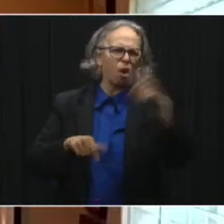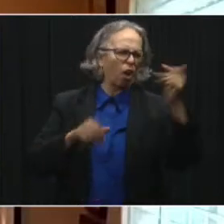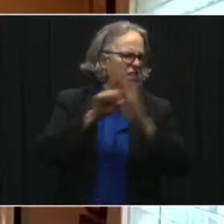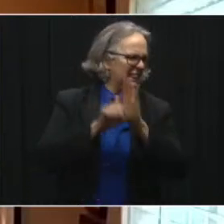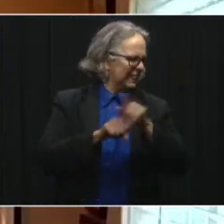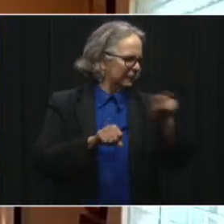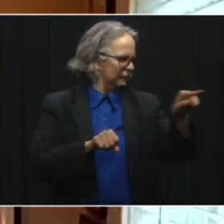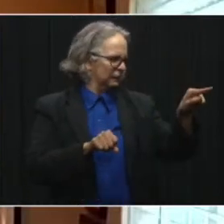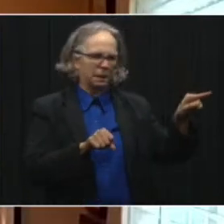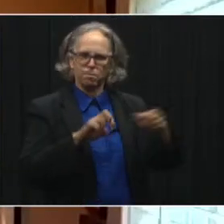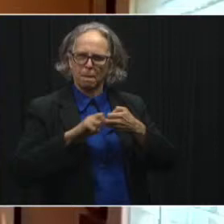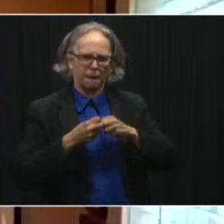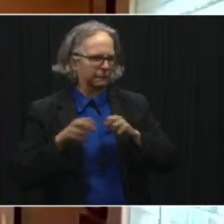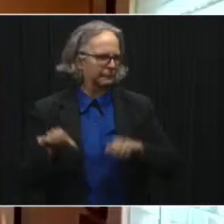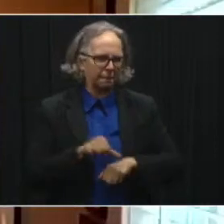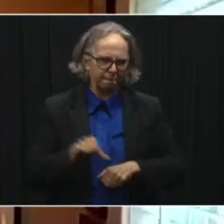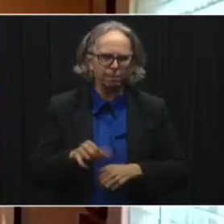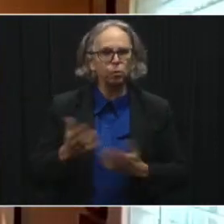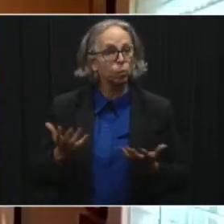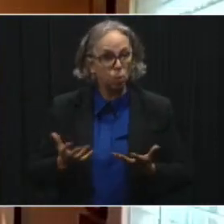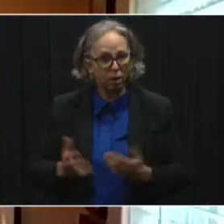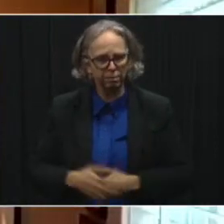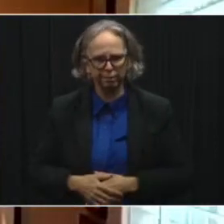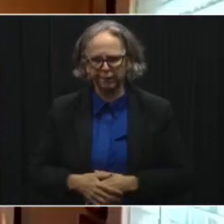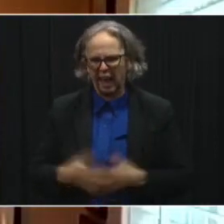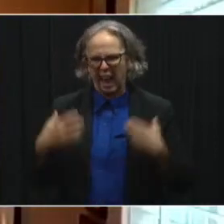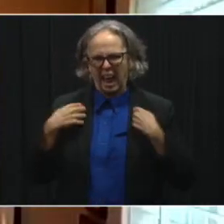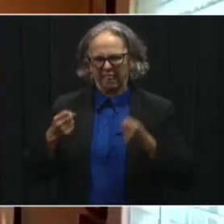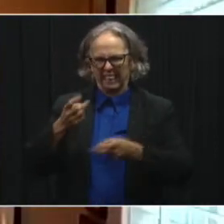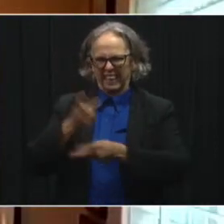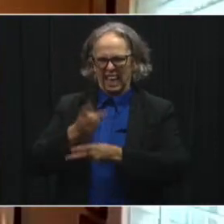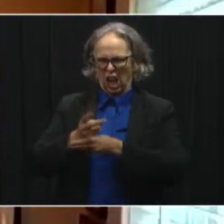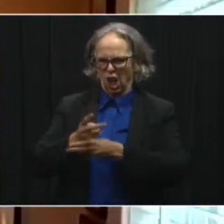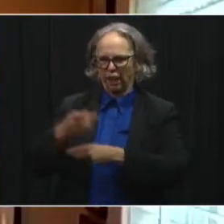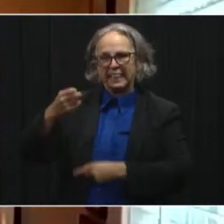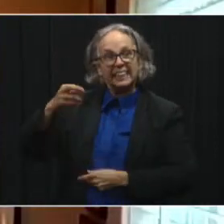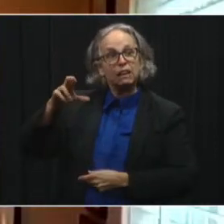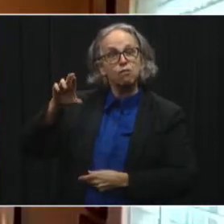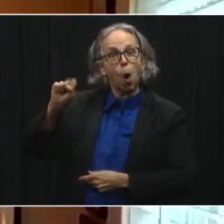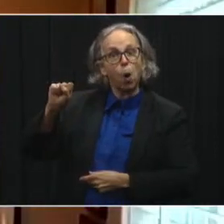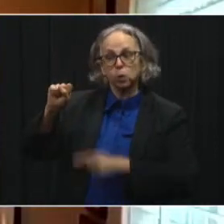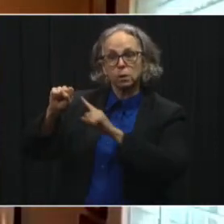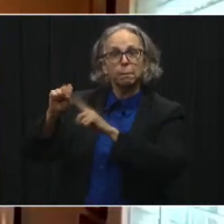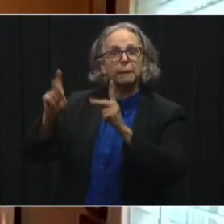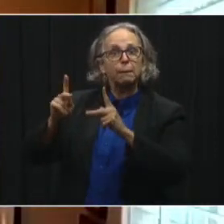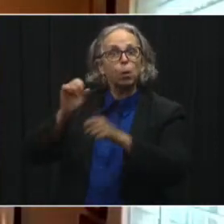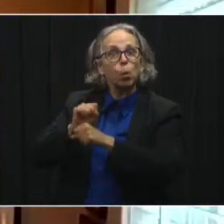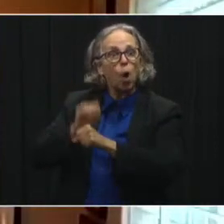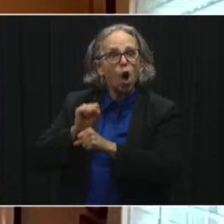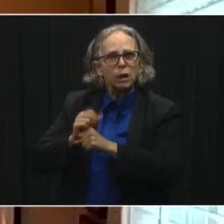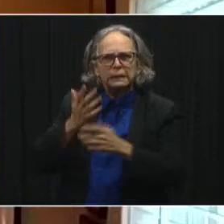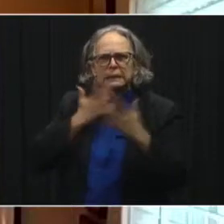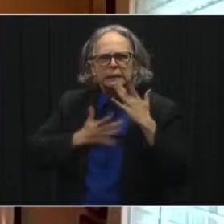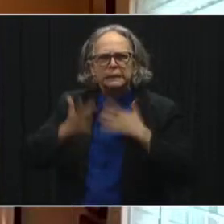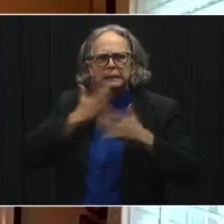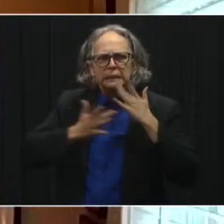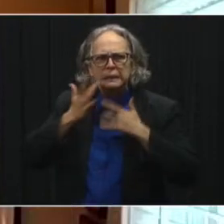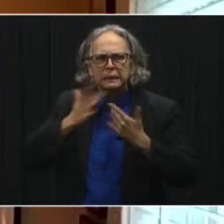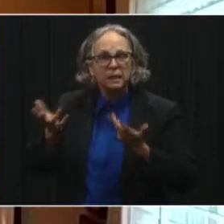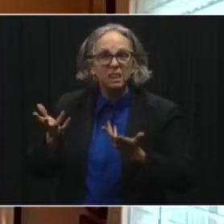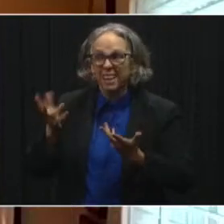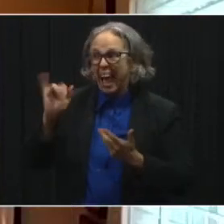this shortage of the healthcare heroes who are getting worn out. And